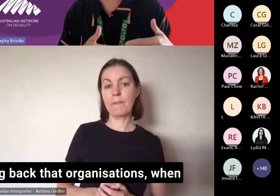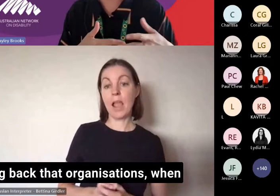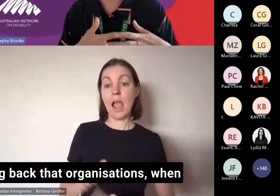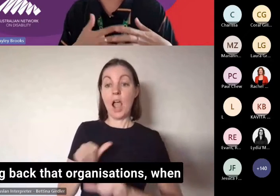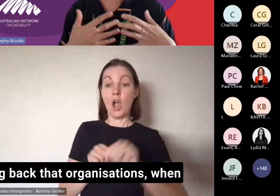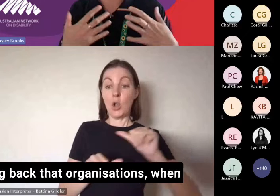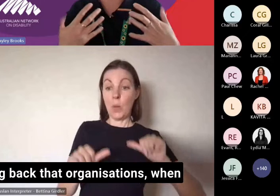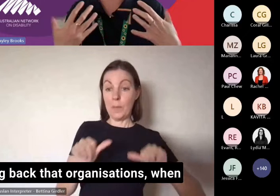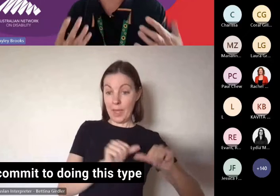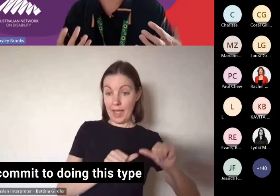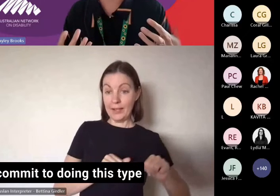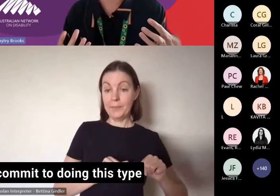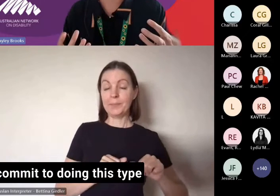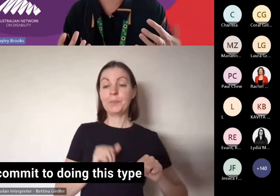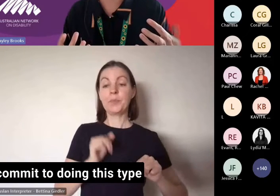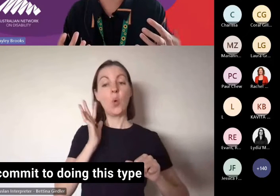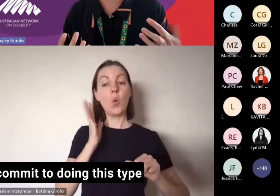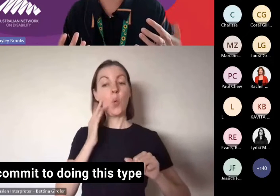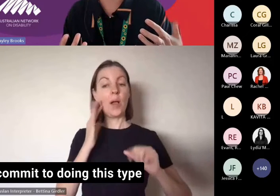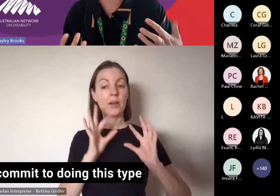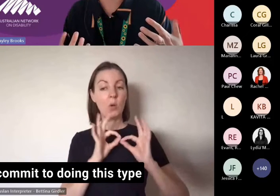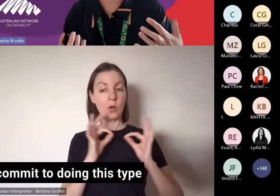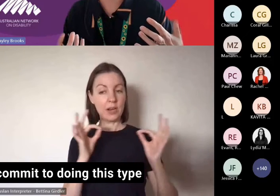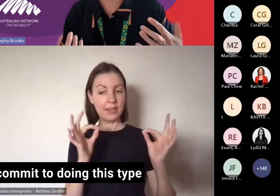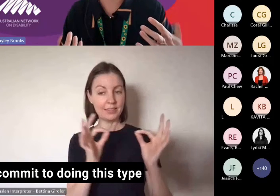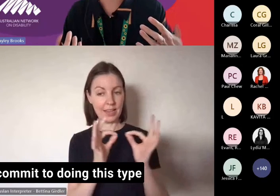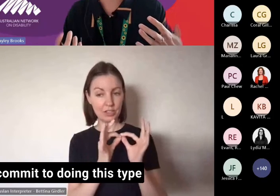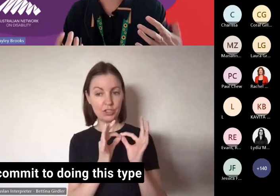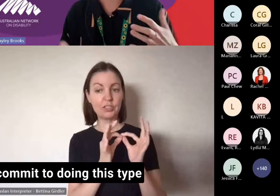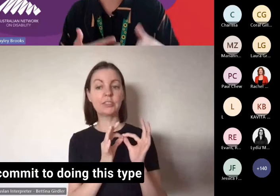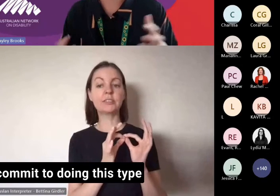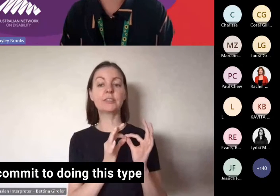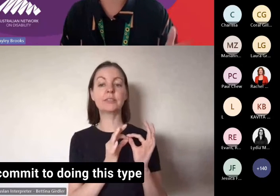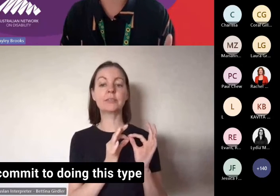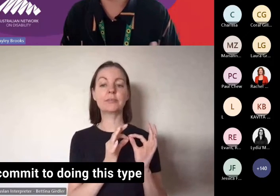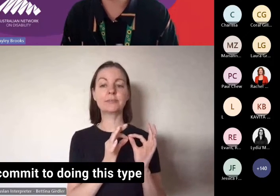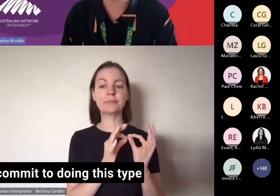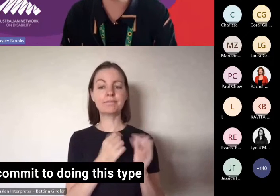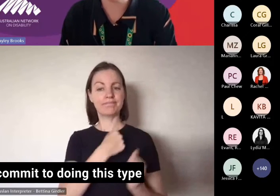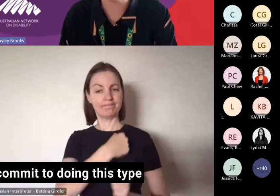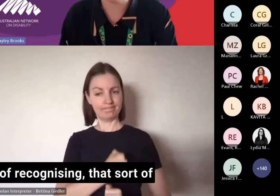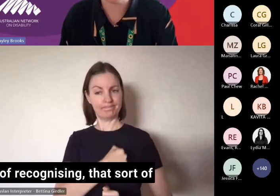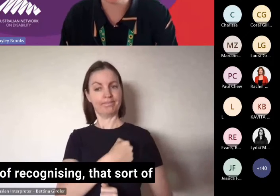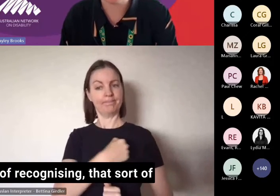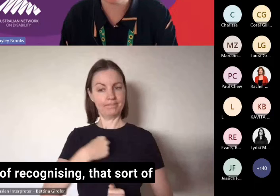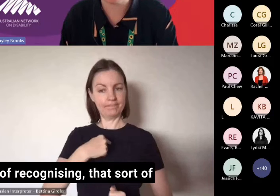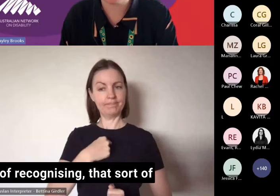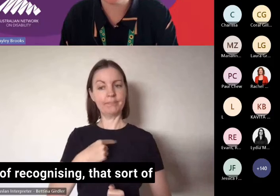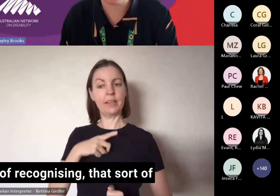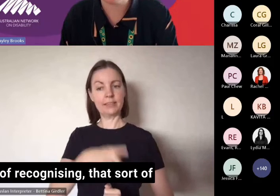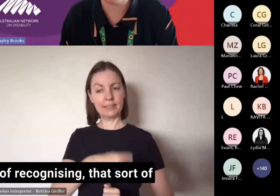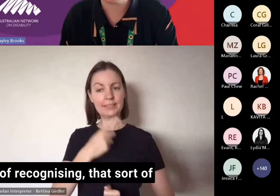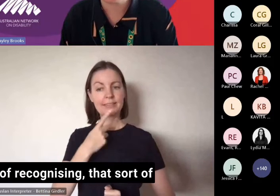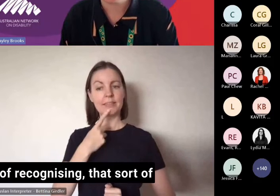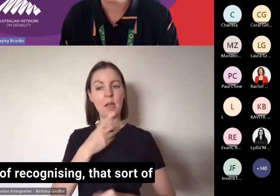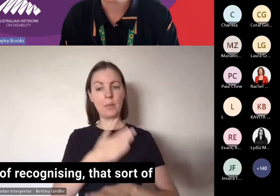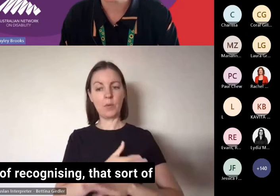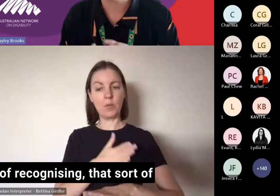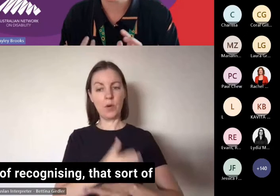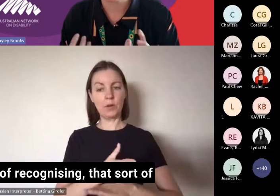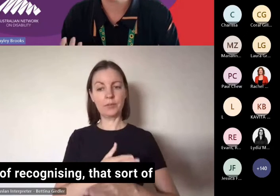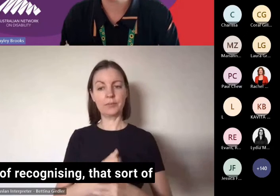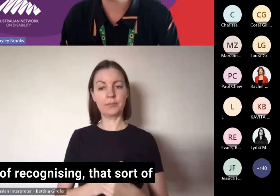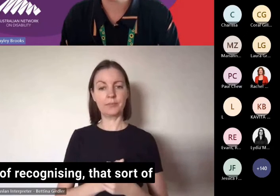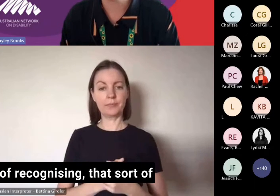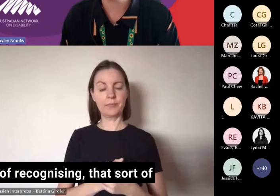the organisations, when they do sort of commit to doing this type of work, that